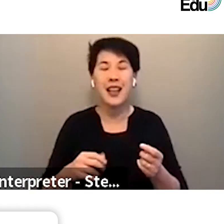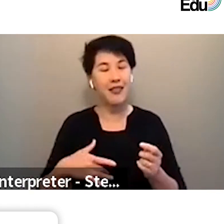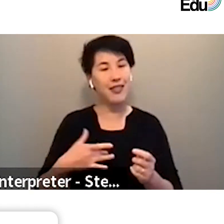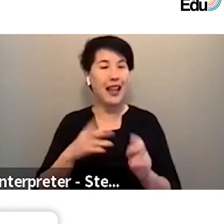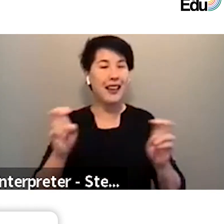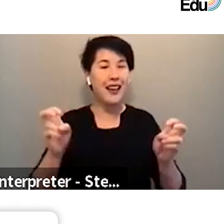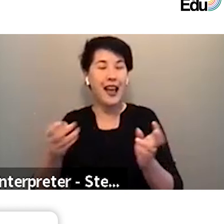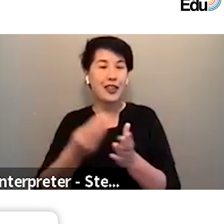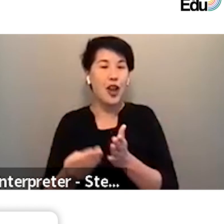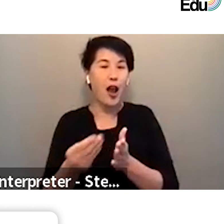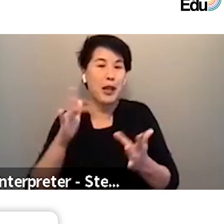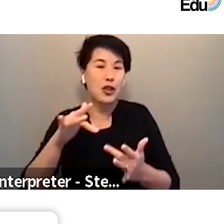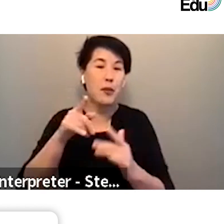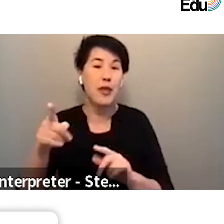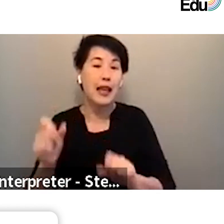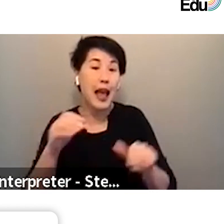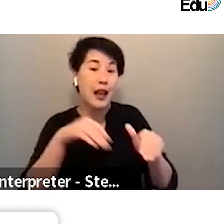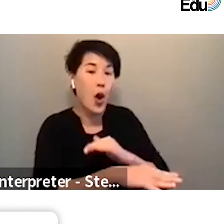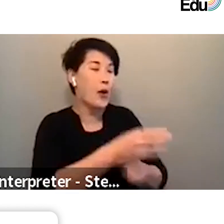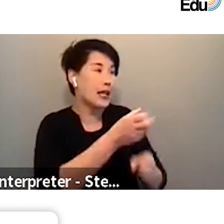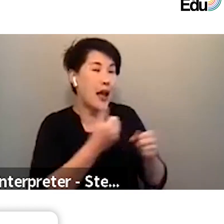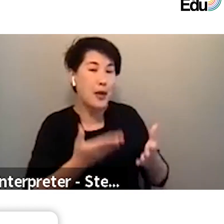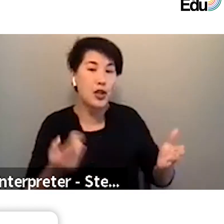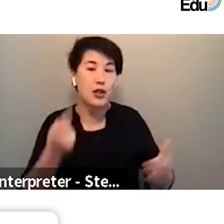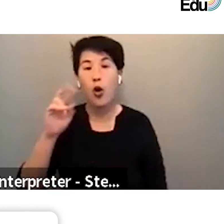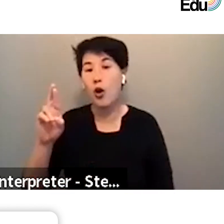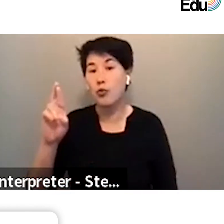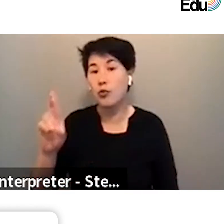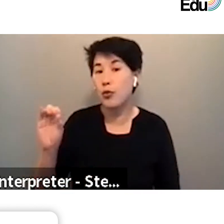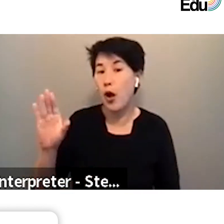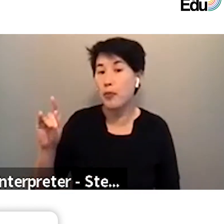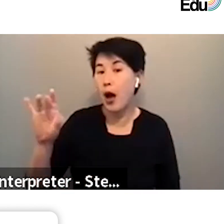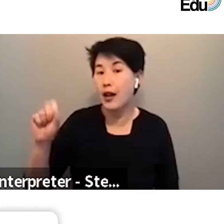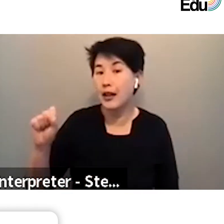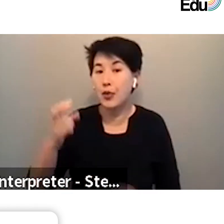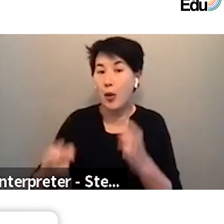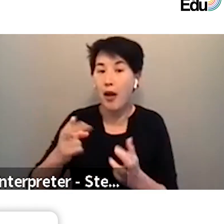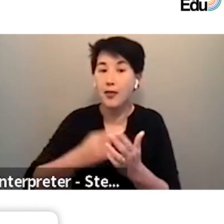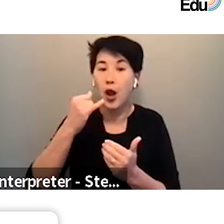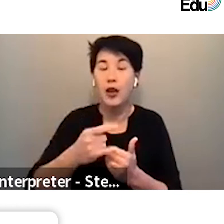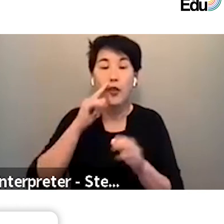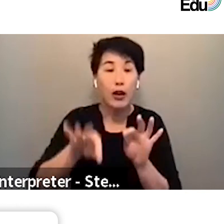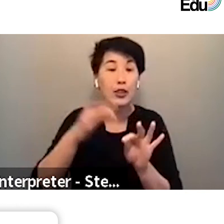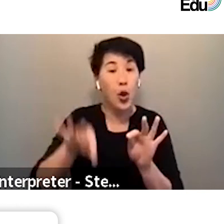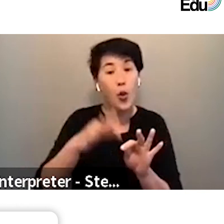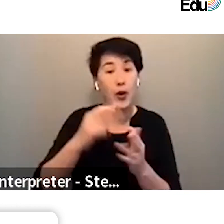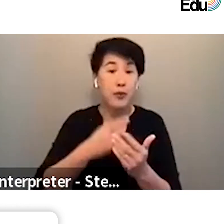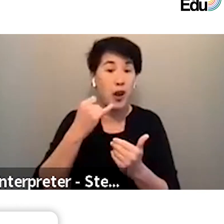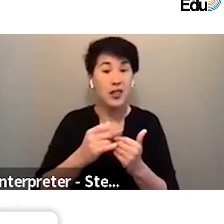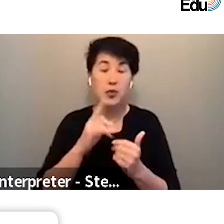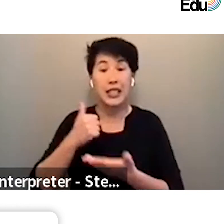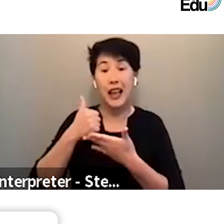get materials for, robotics projects and sewing projects. And so this has really helped the teachers themselves